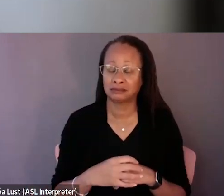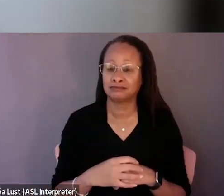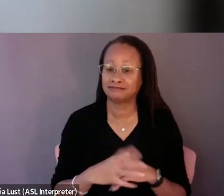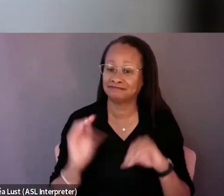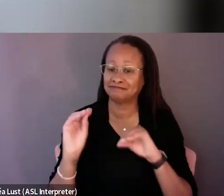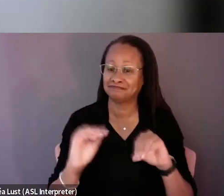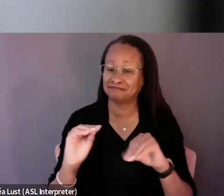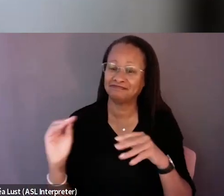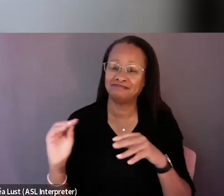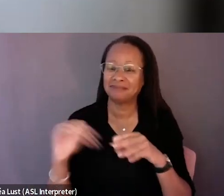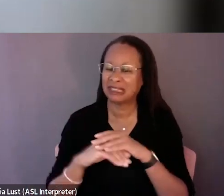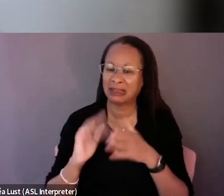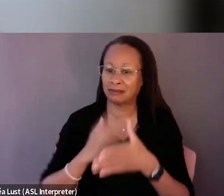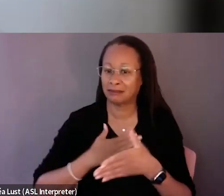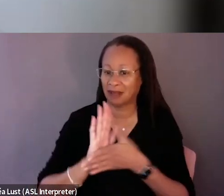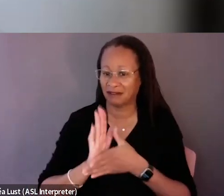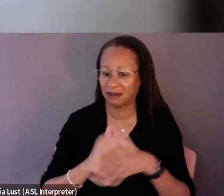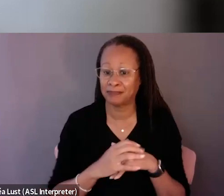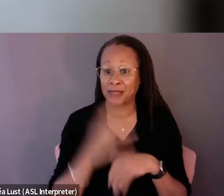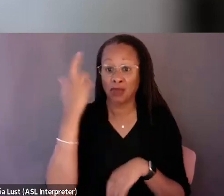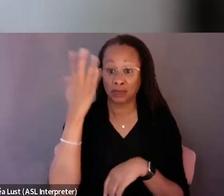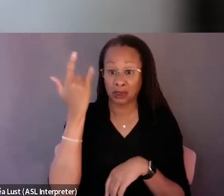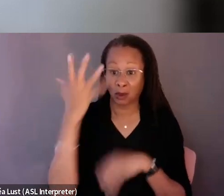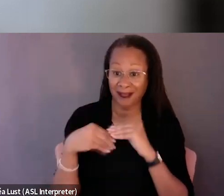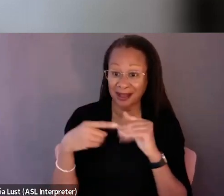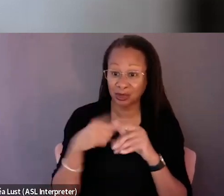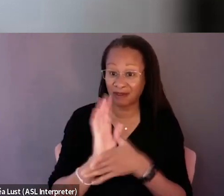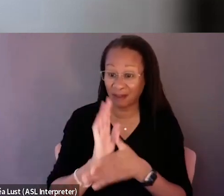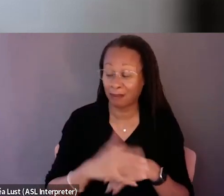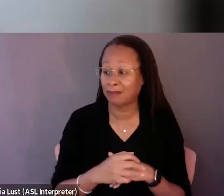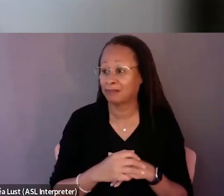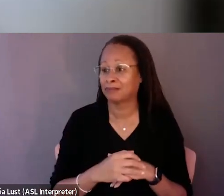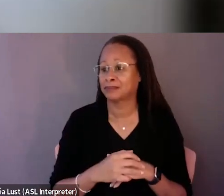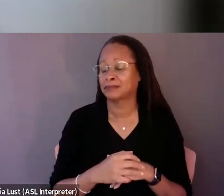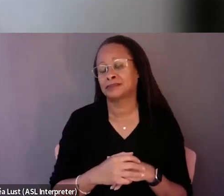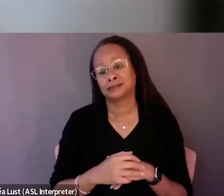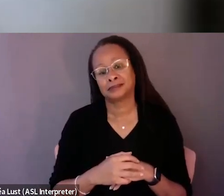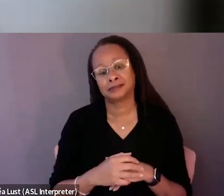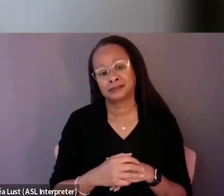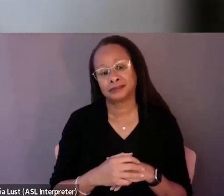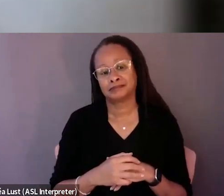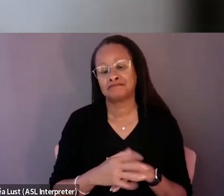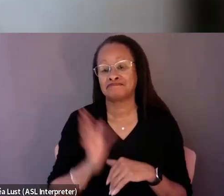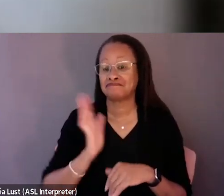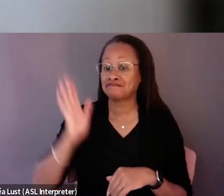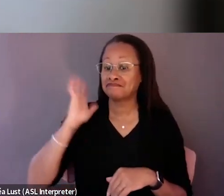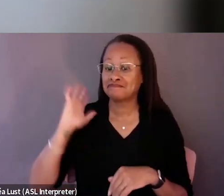film. The reason why I put it into the film is because that I used